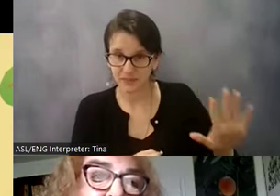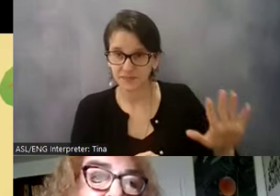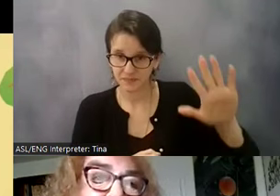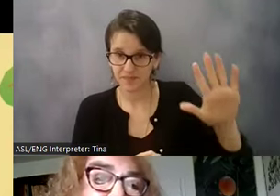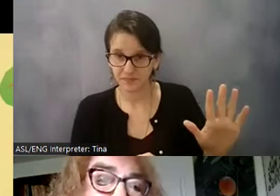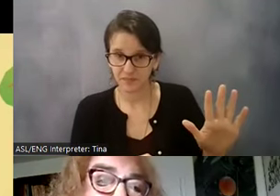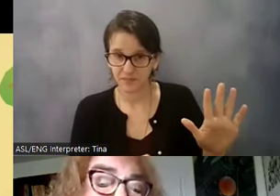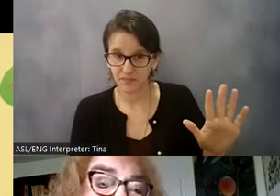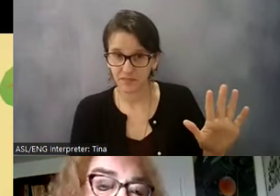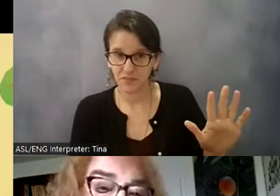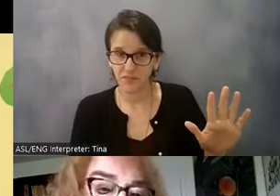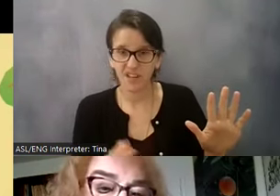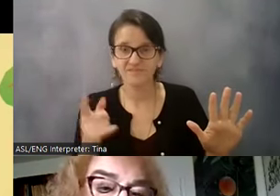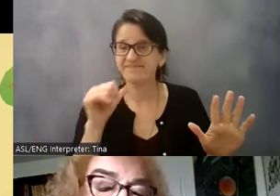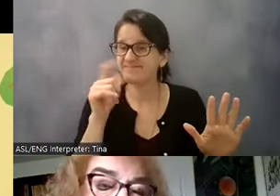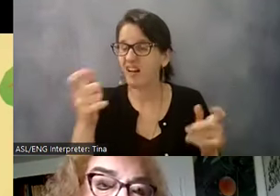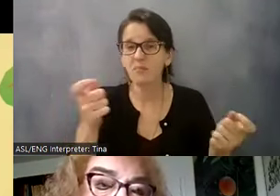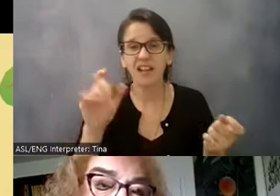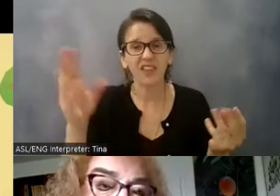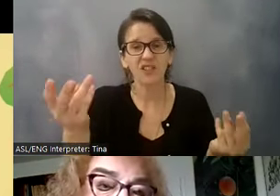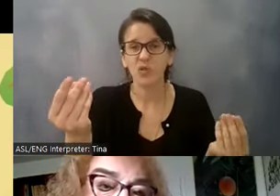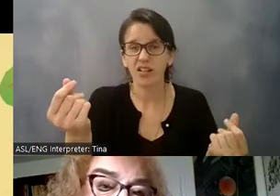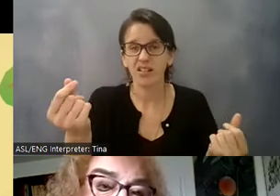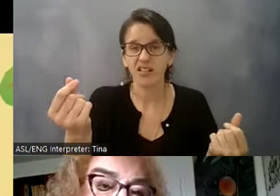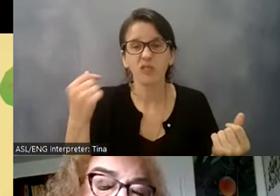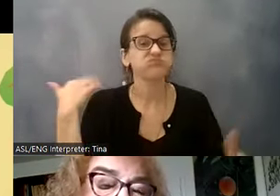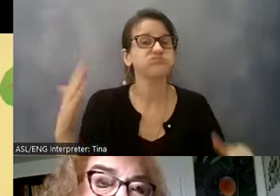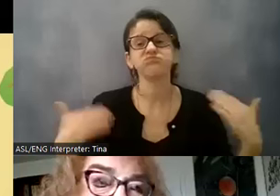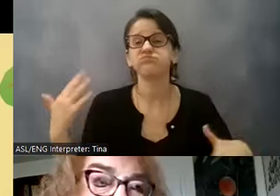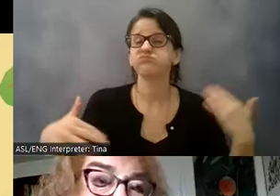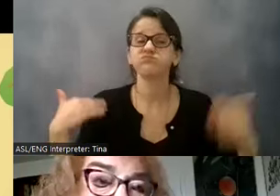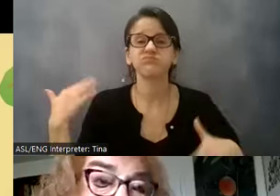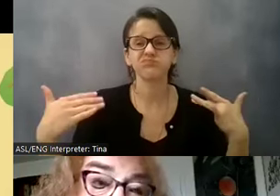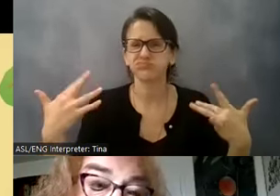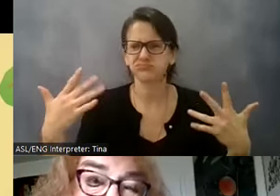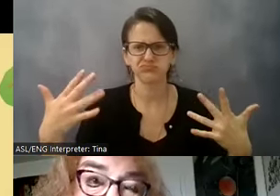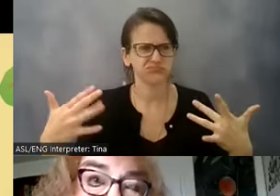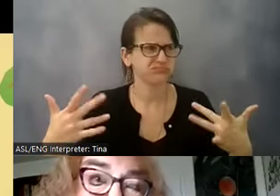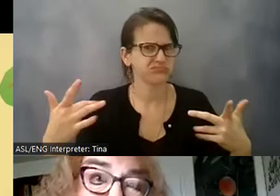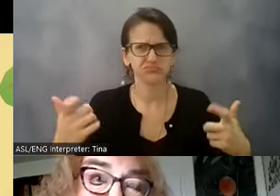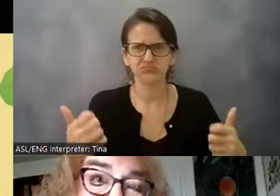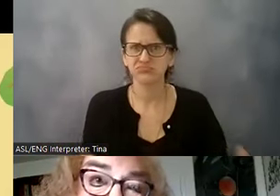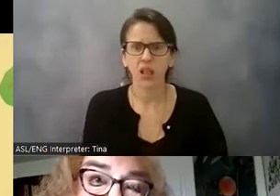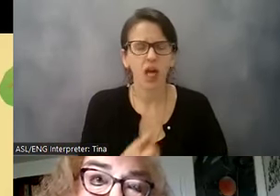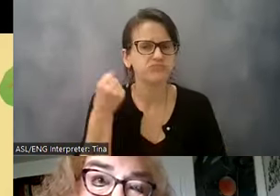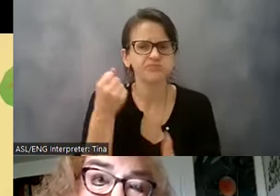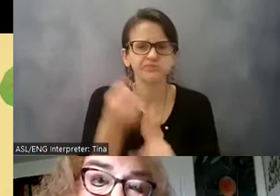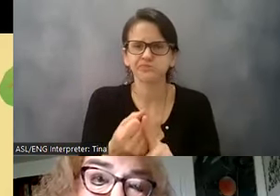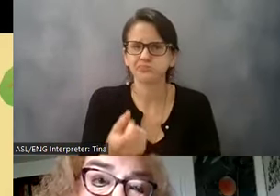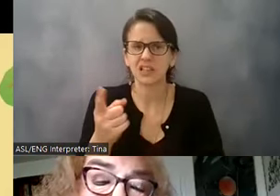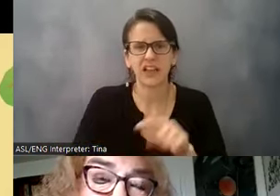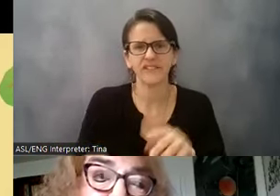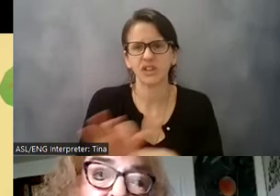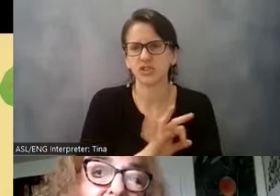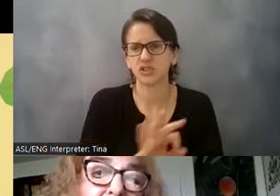time, and gradually they just couldn't function anymore. That's going to happen to us if we